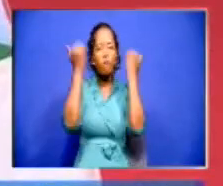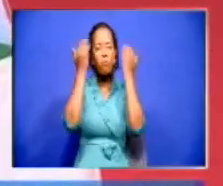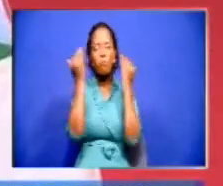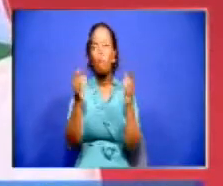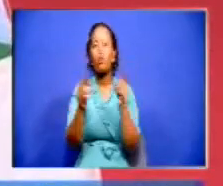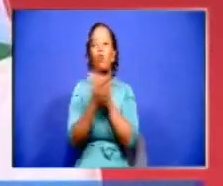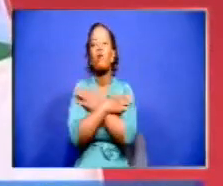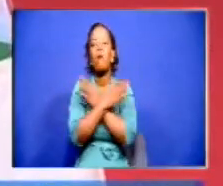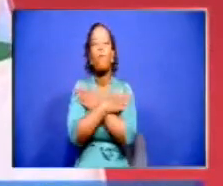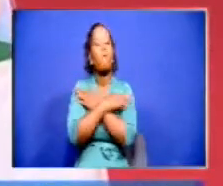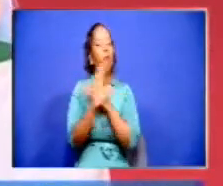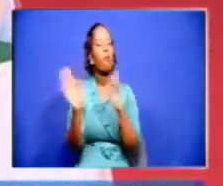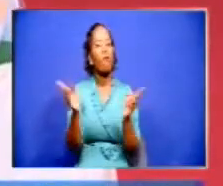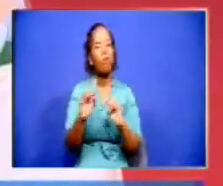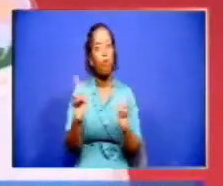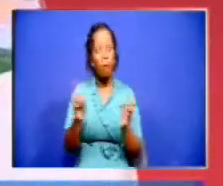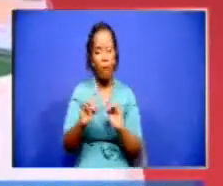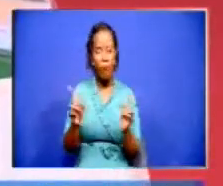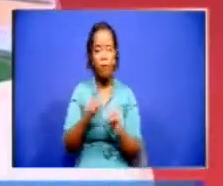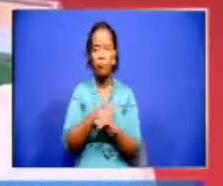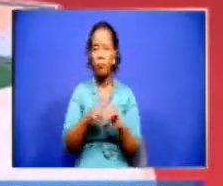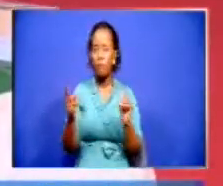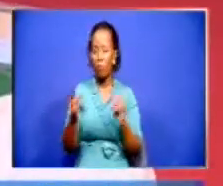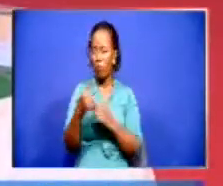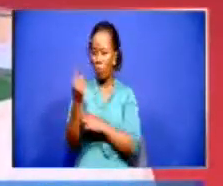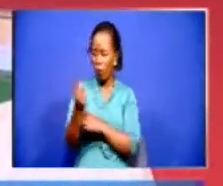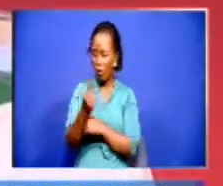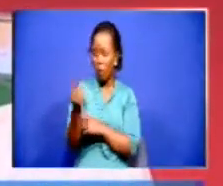amicus curiae to pursue that